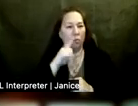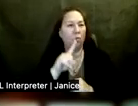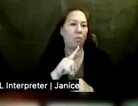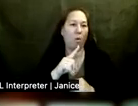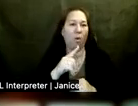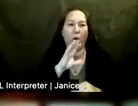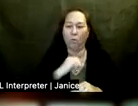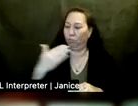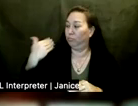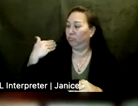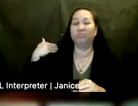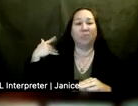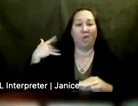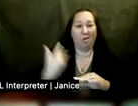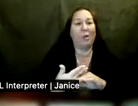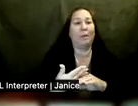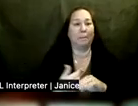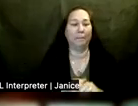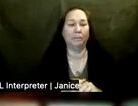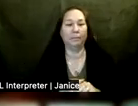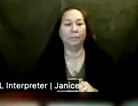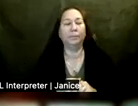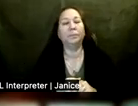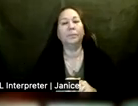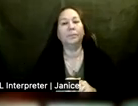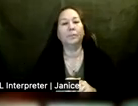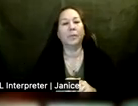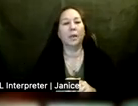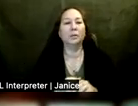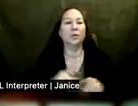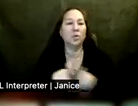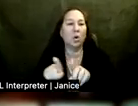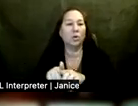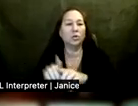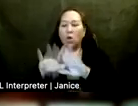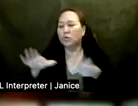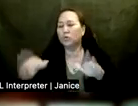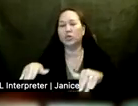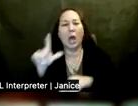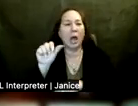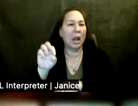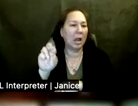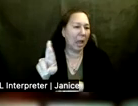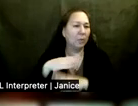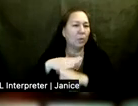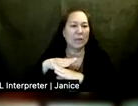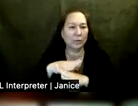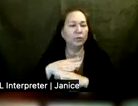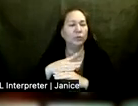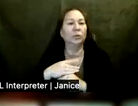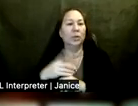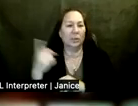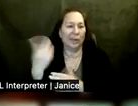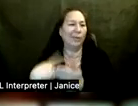I also want to, so there's also some child labor protections, which are similar to what's already been discussed. Employers have to keep records